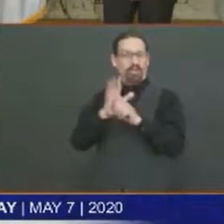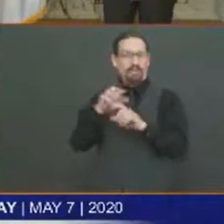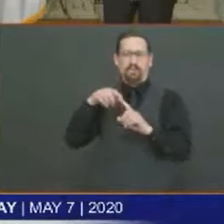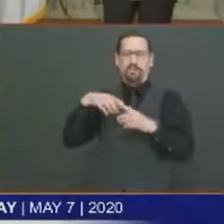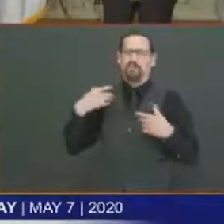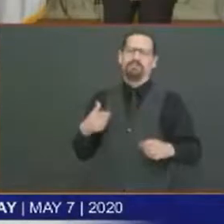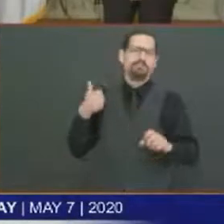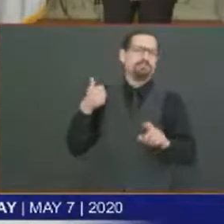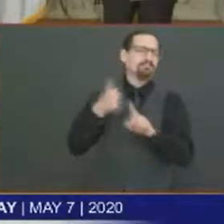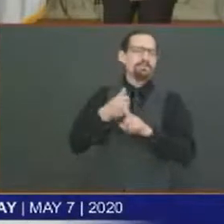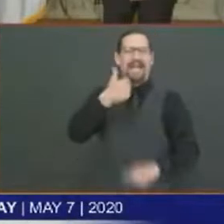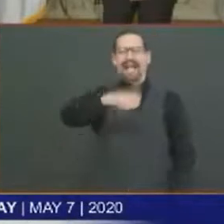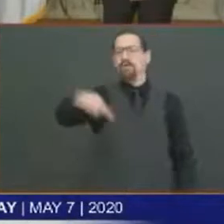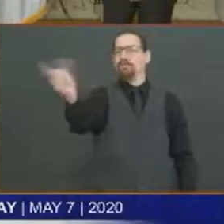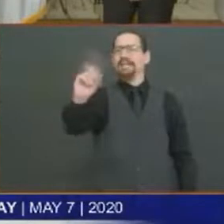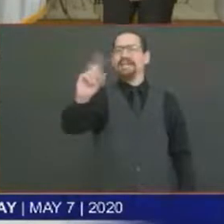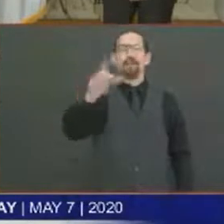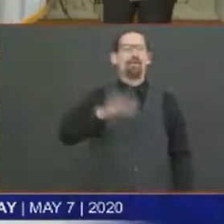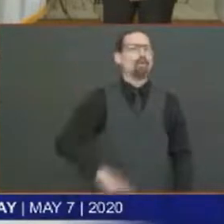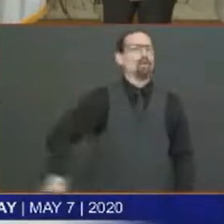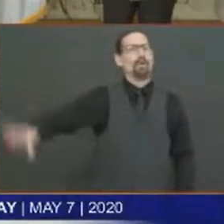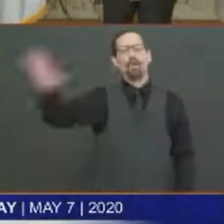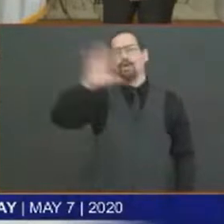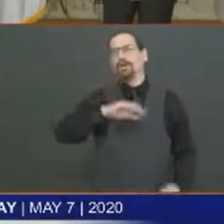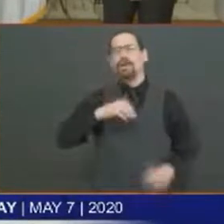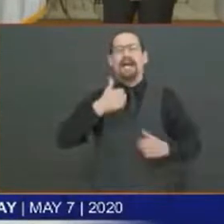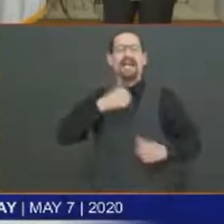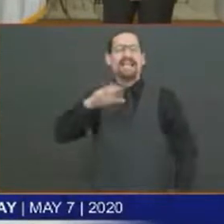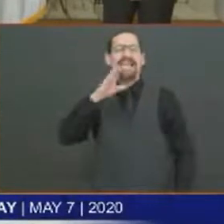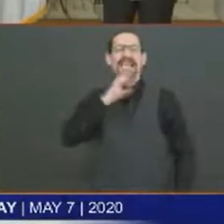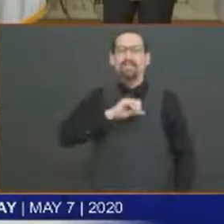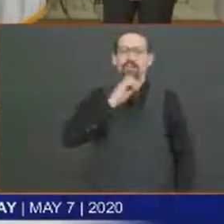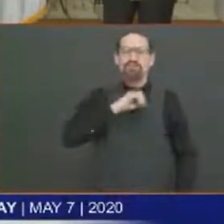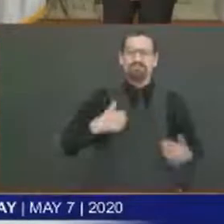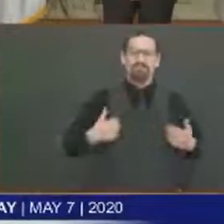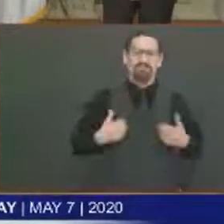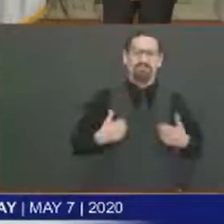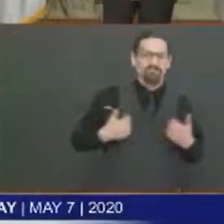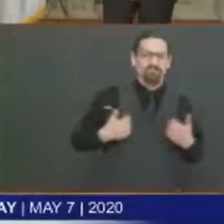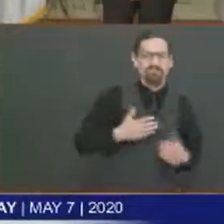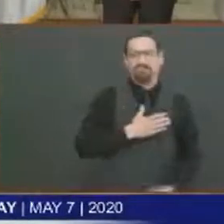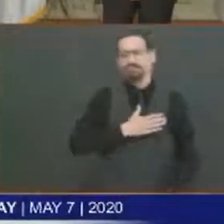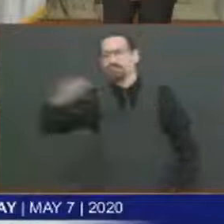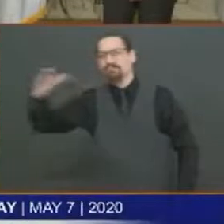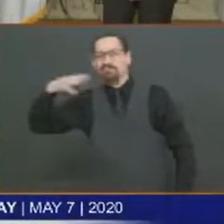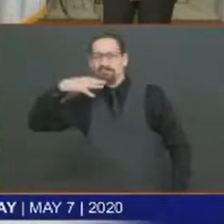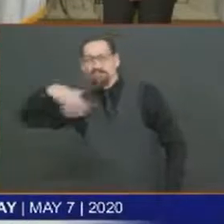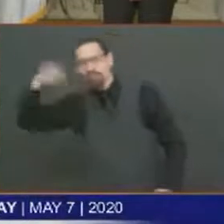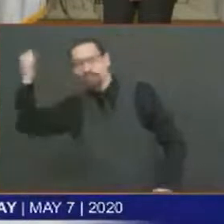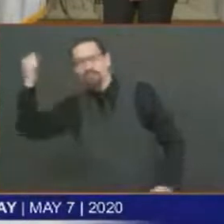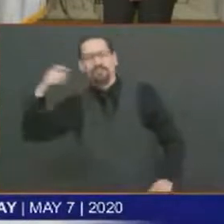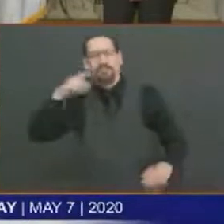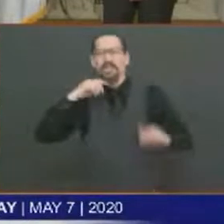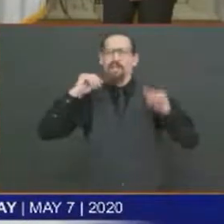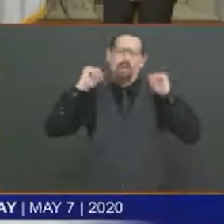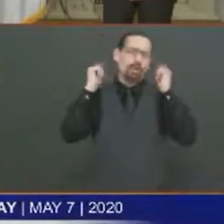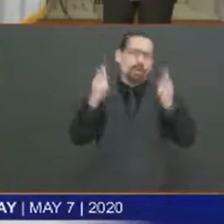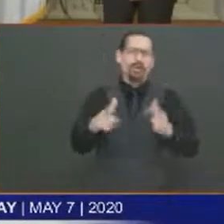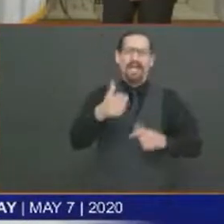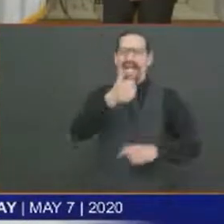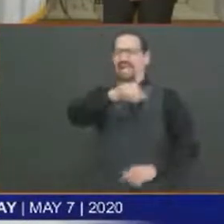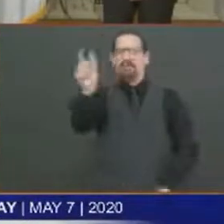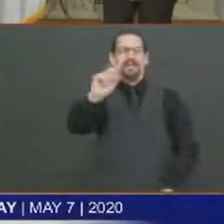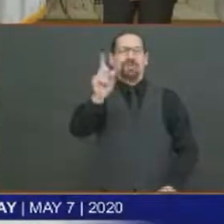impact people of all ages and in every zip code and in all communities. So we want